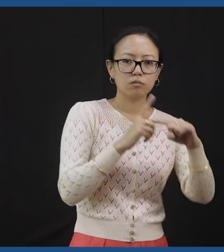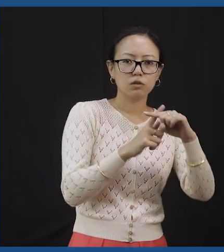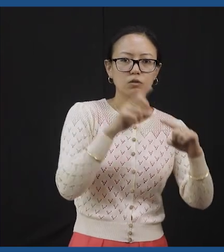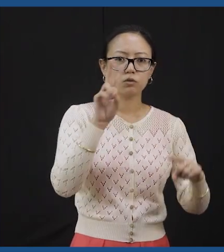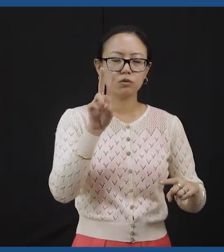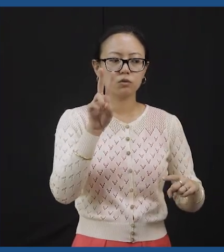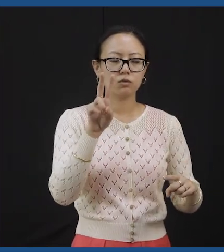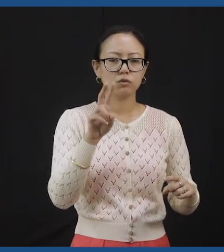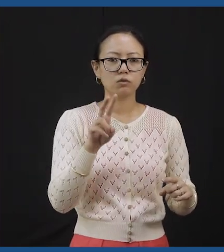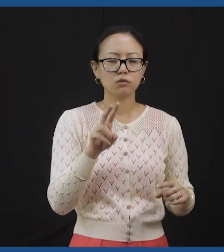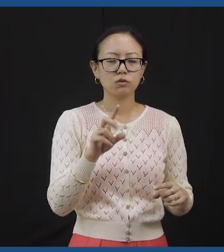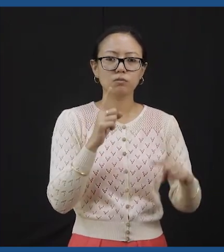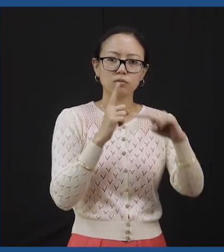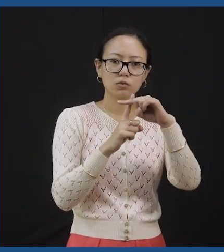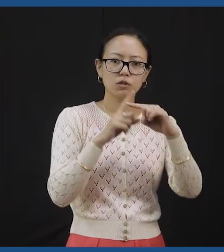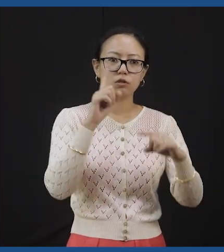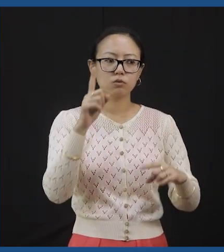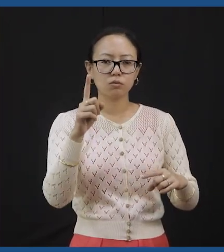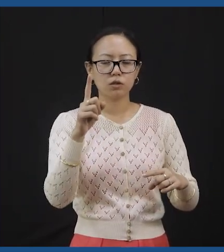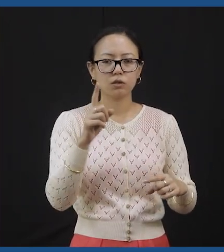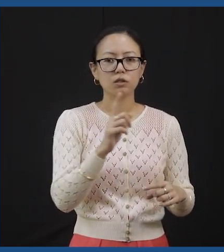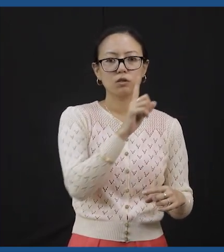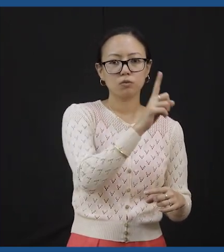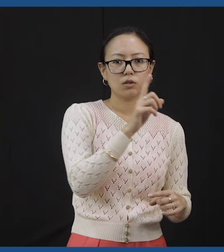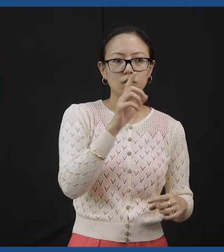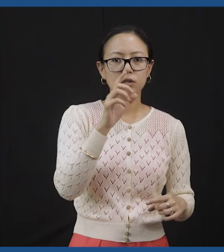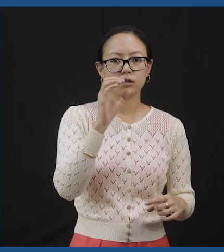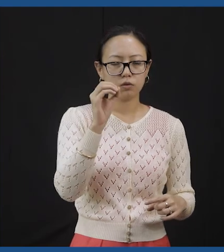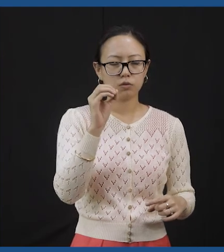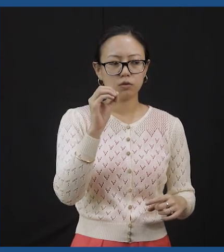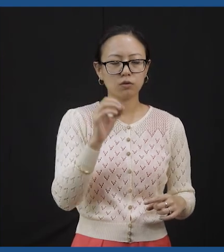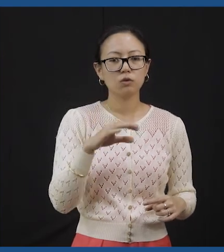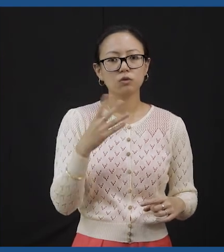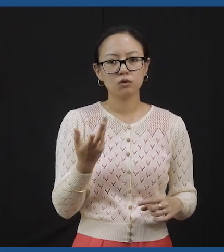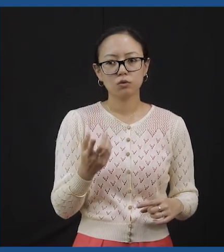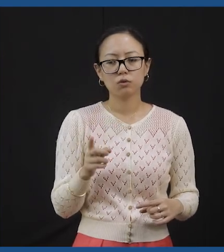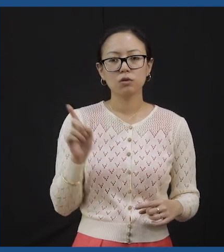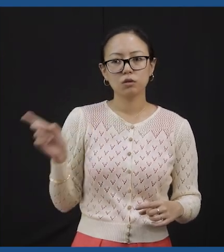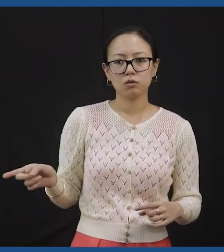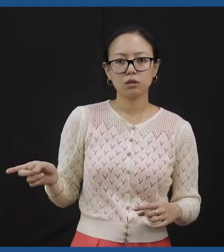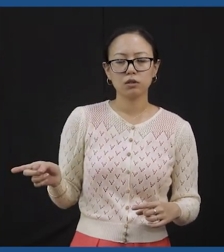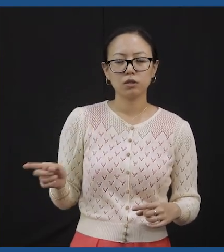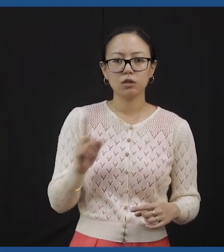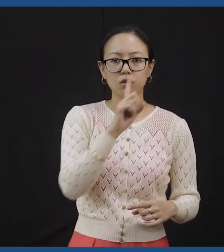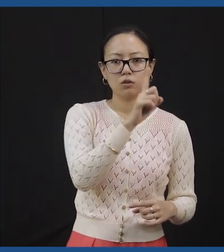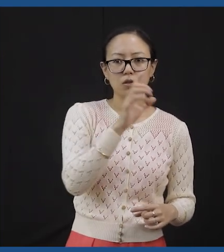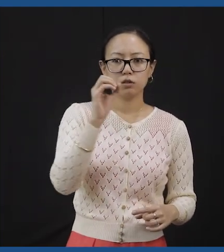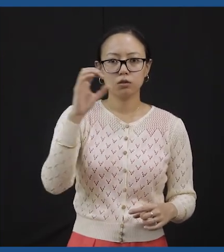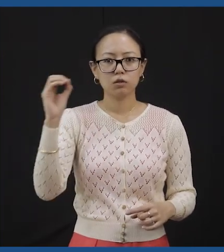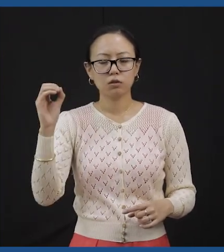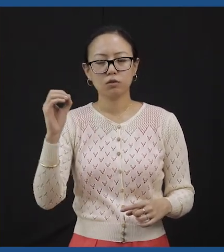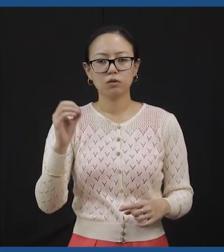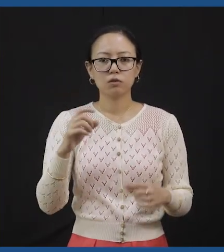10. Which makes it 100. So altogether, Jack got 100 now. But from this